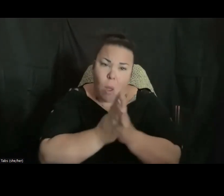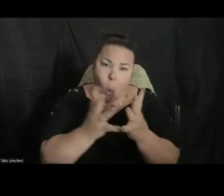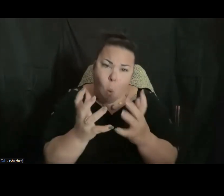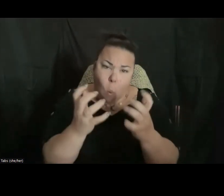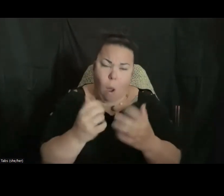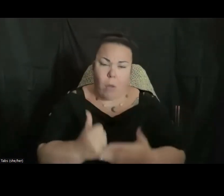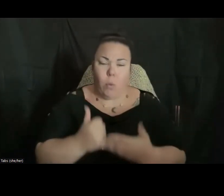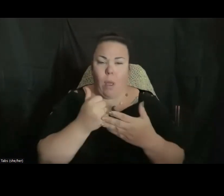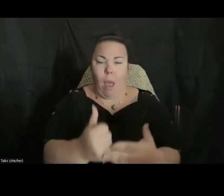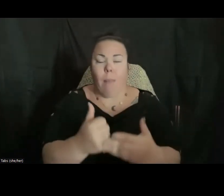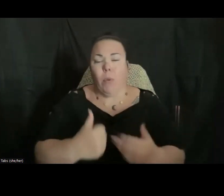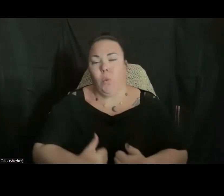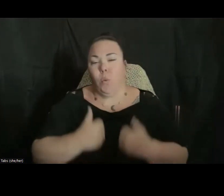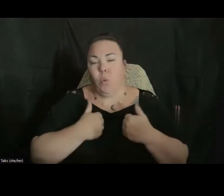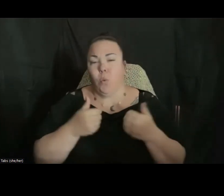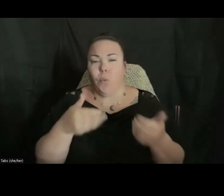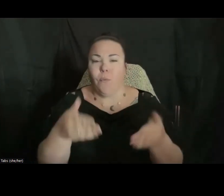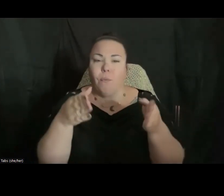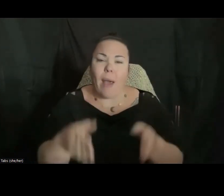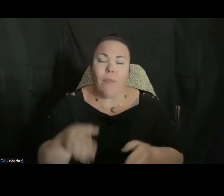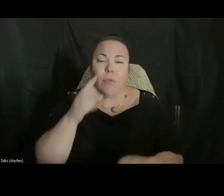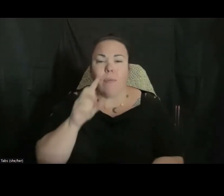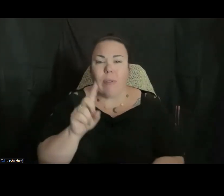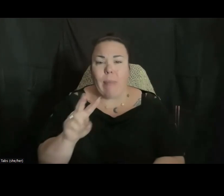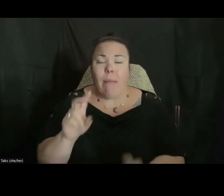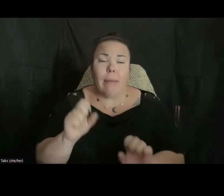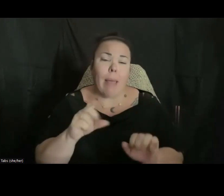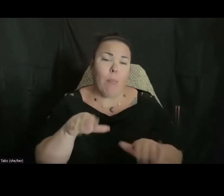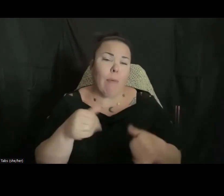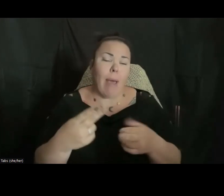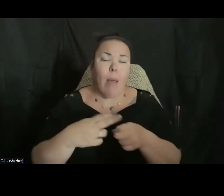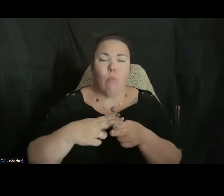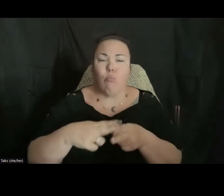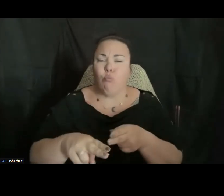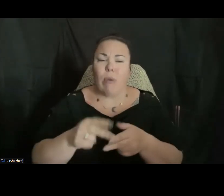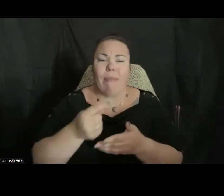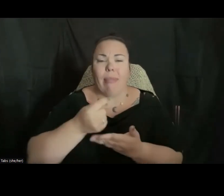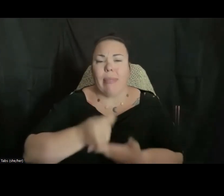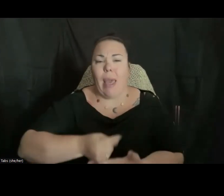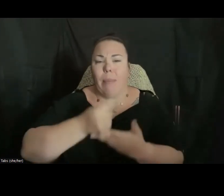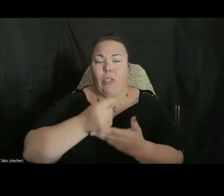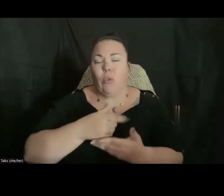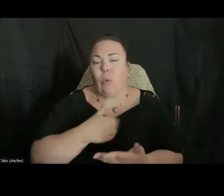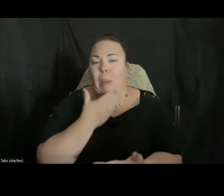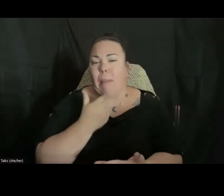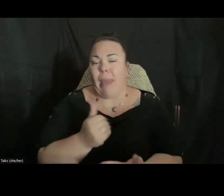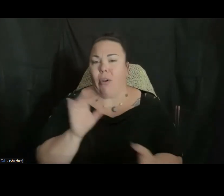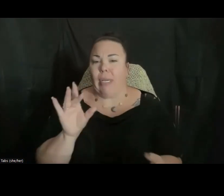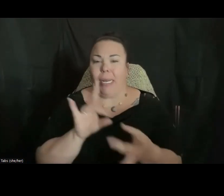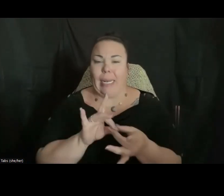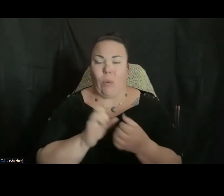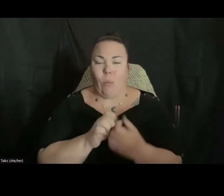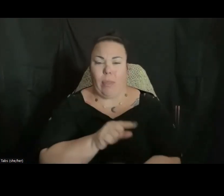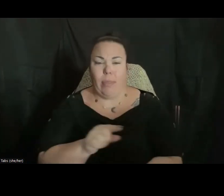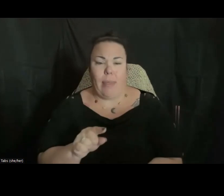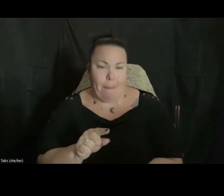and provide some brief therapy for those individuals to be able to then better connect them with a